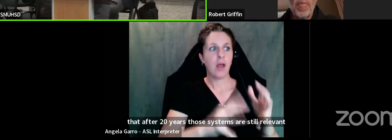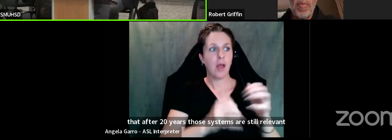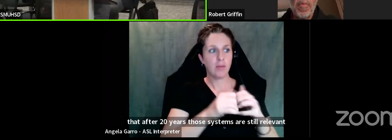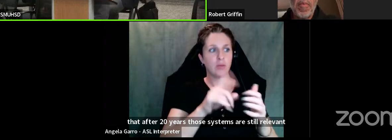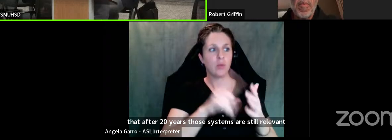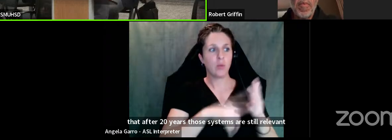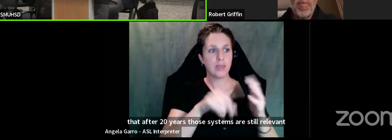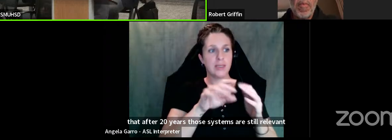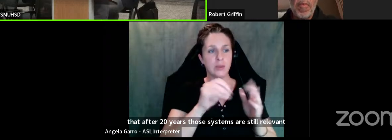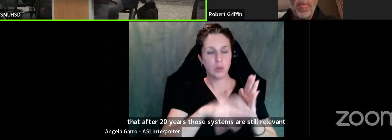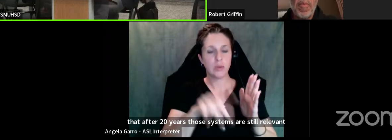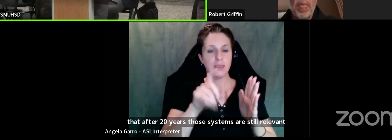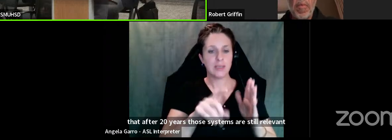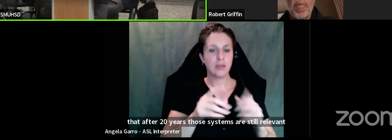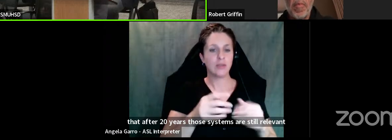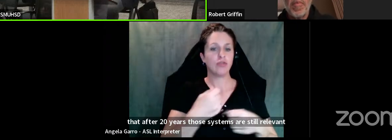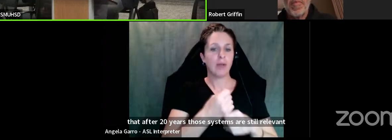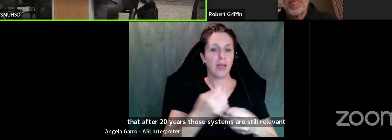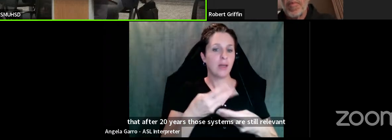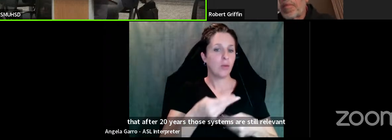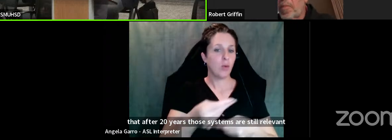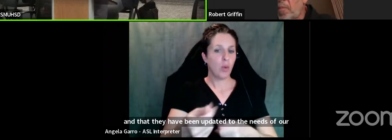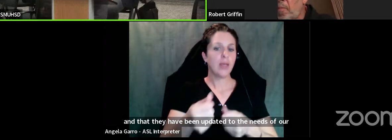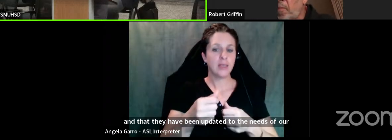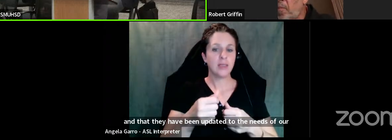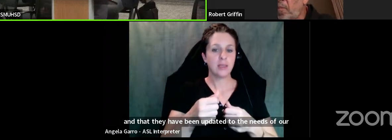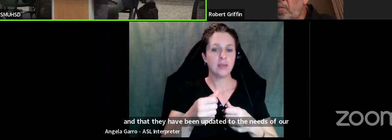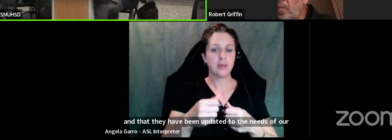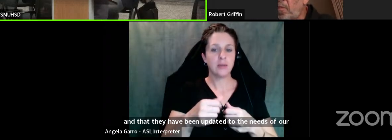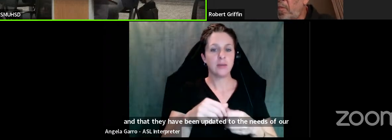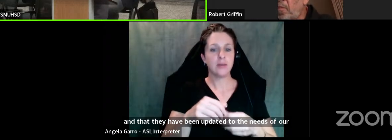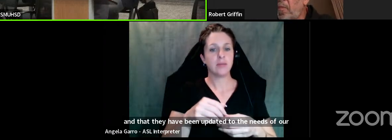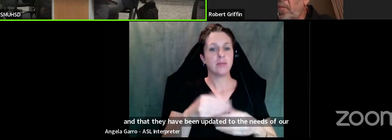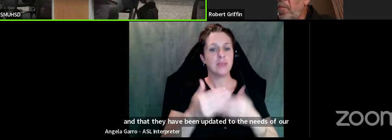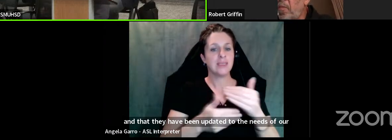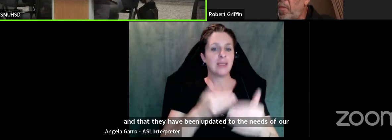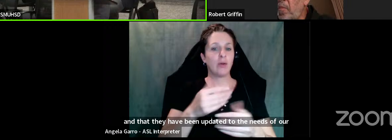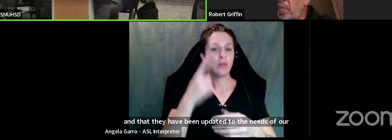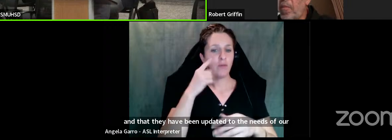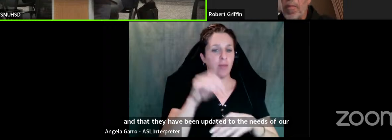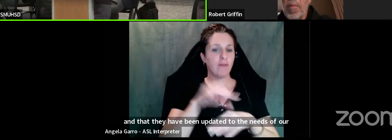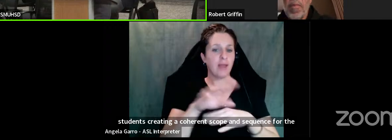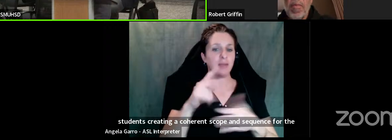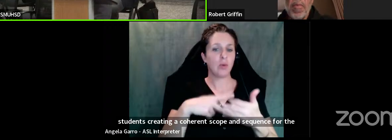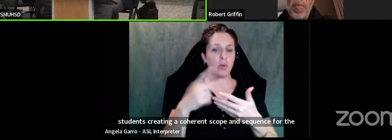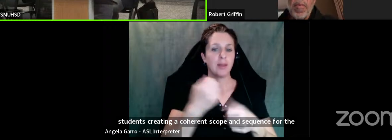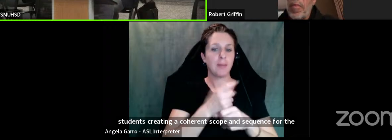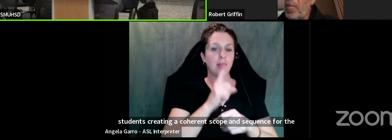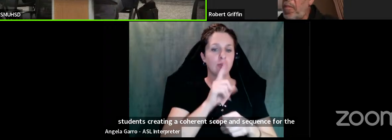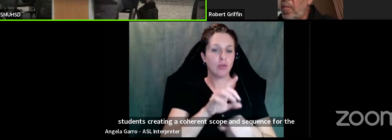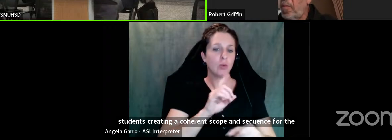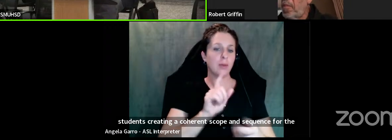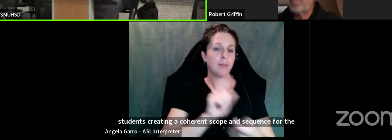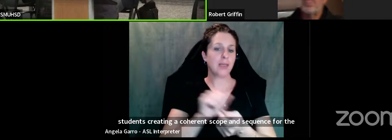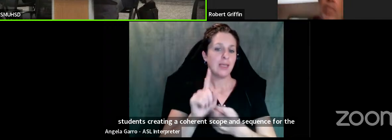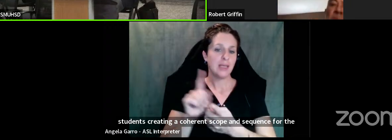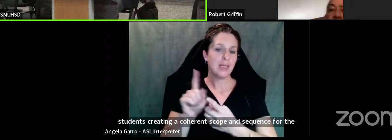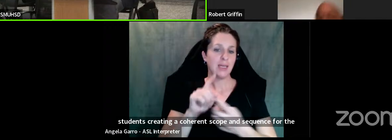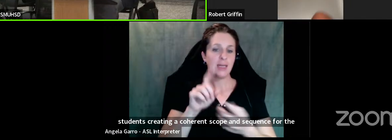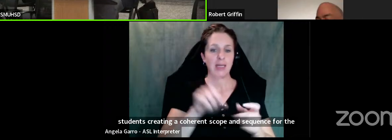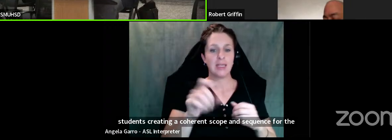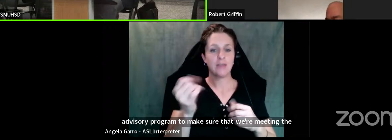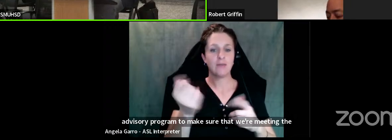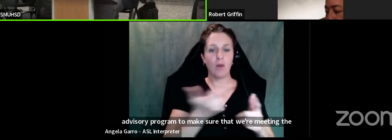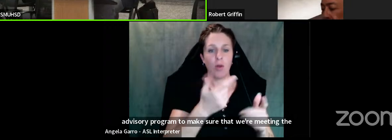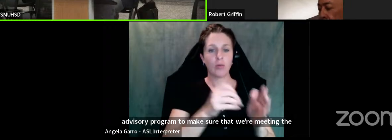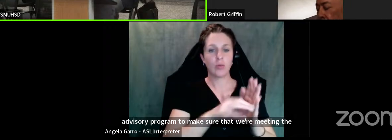creating a coherent scope and sequence for the advisory program to make sure that we're meeting the needs of all of our students, and then